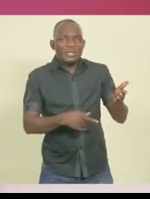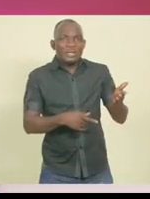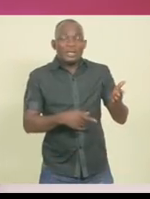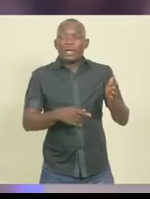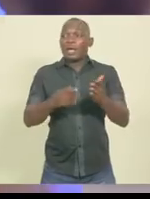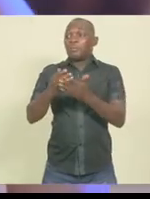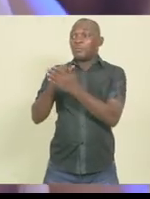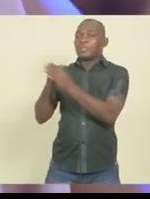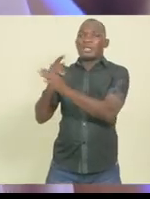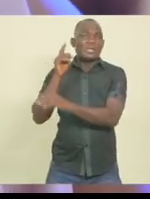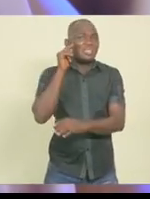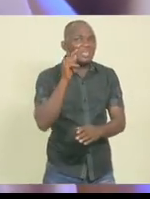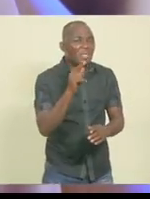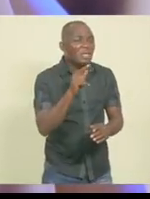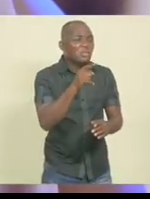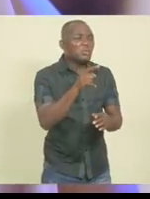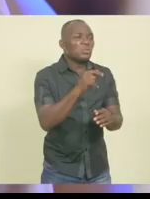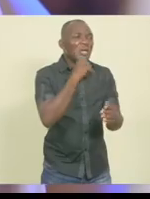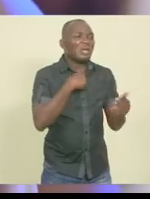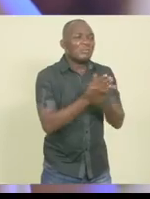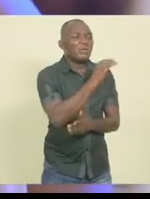Before you start, listen, you had